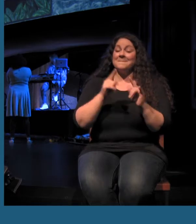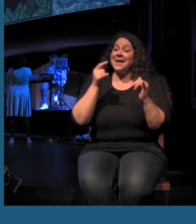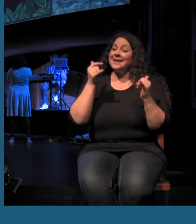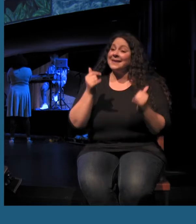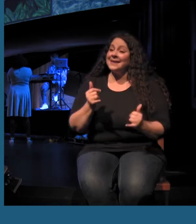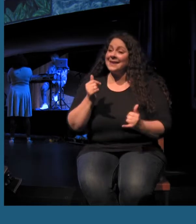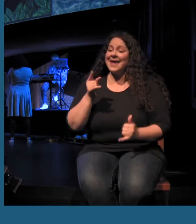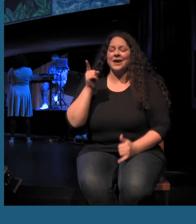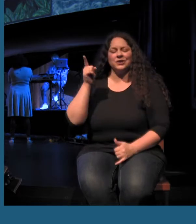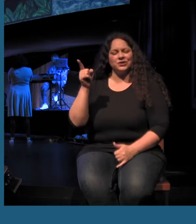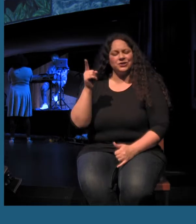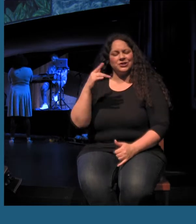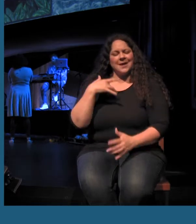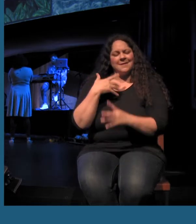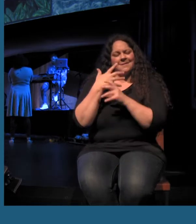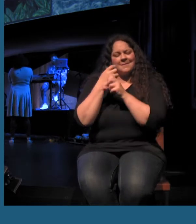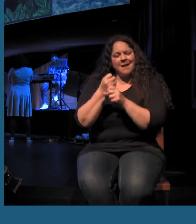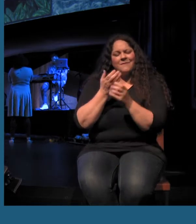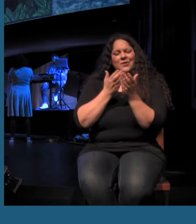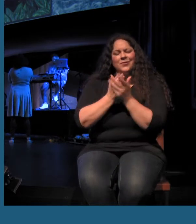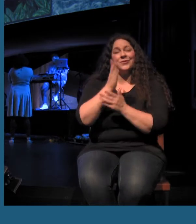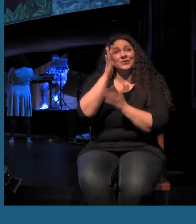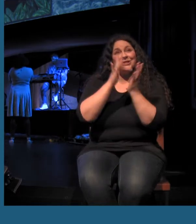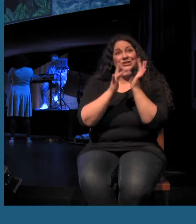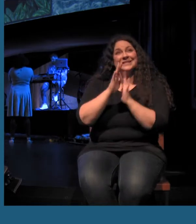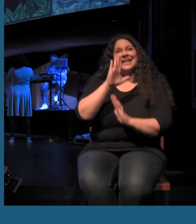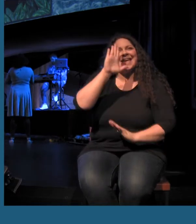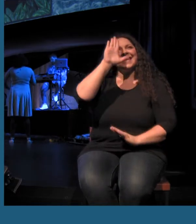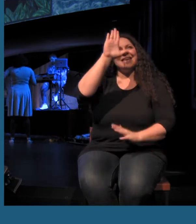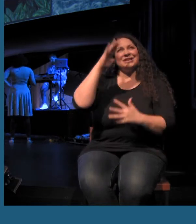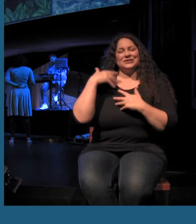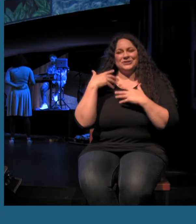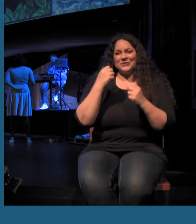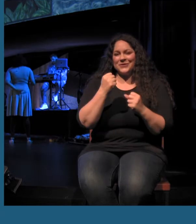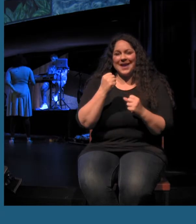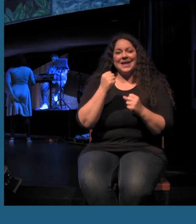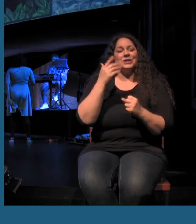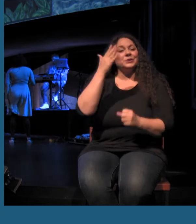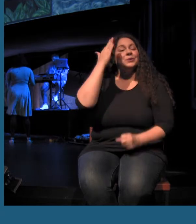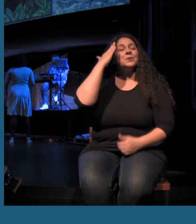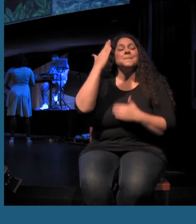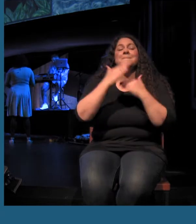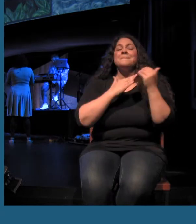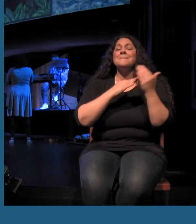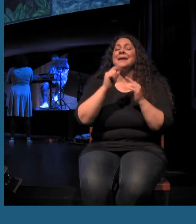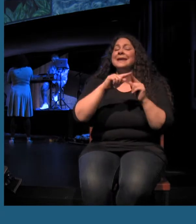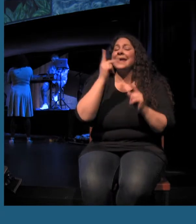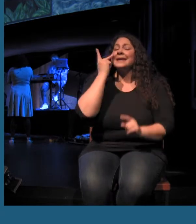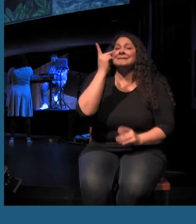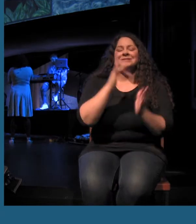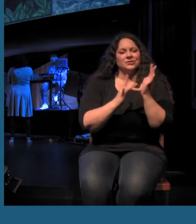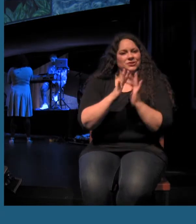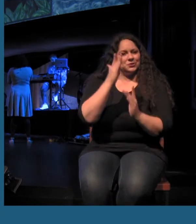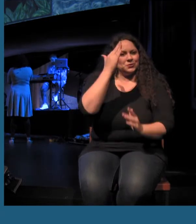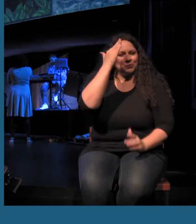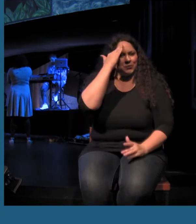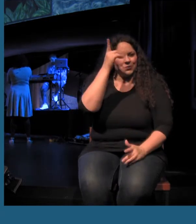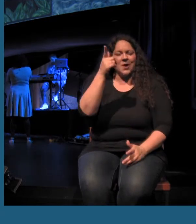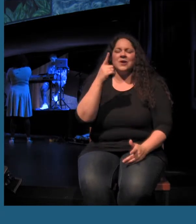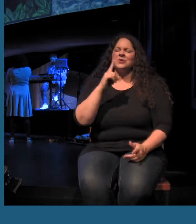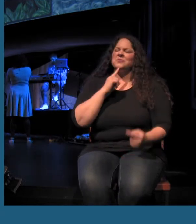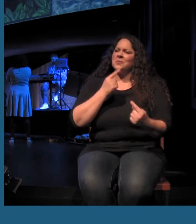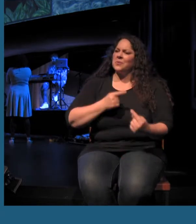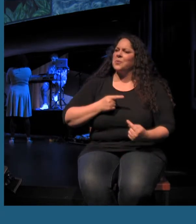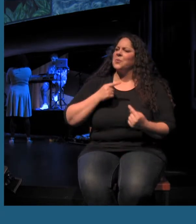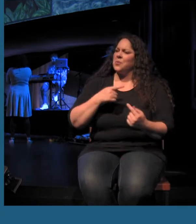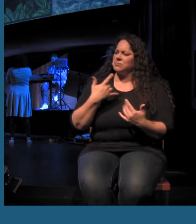in her faith and his strength. She knows that he is with her even when she cannot see it. It has been difficult and painful at